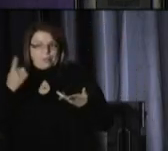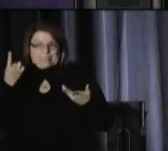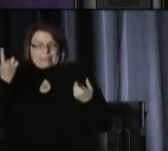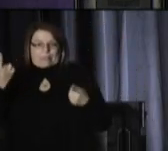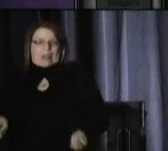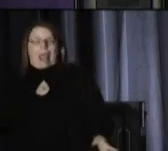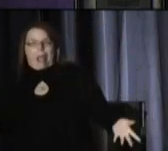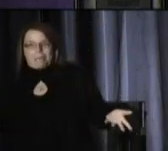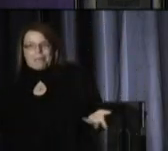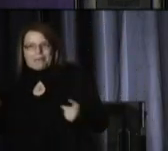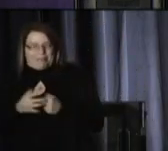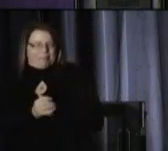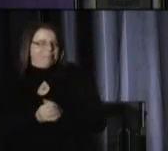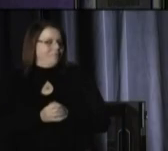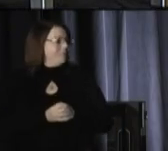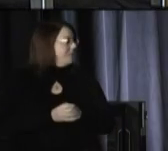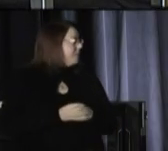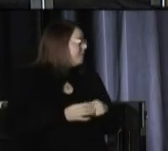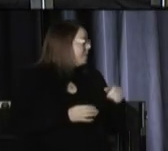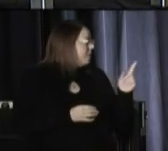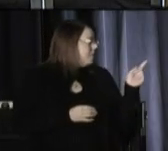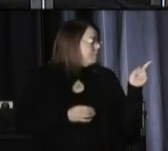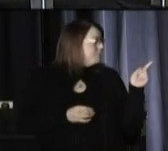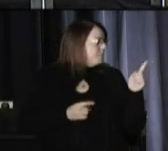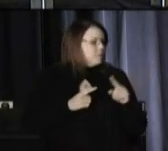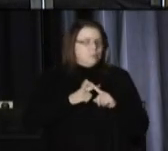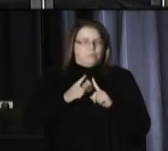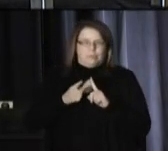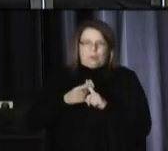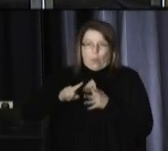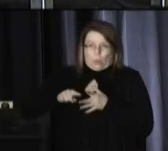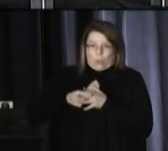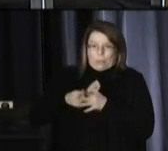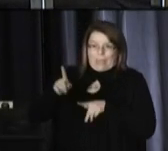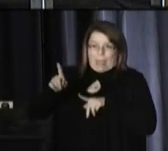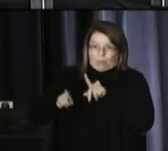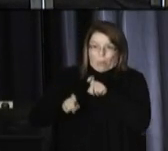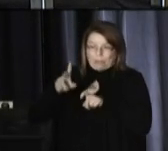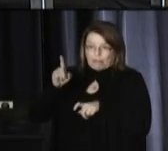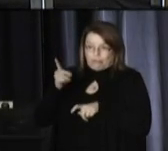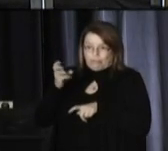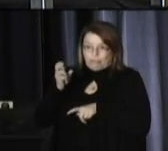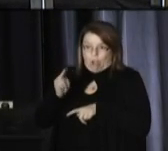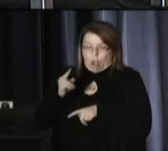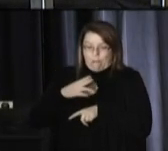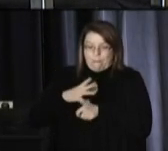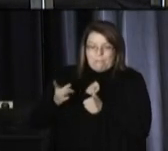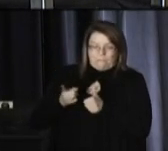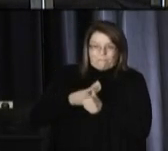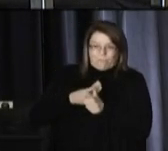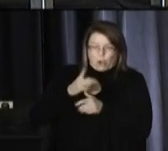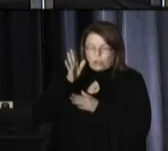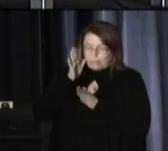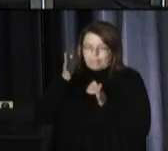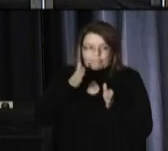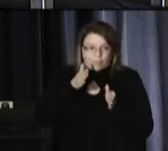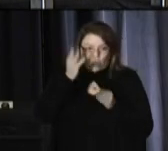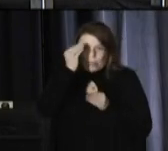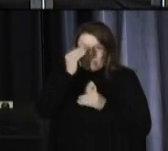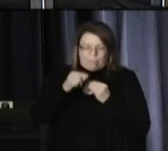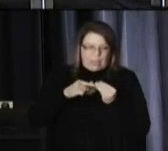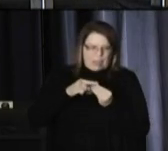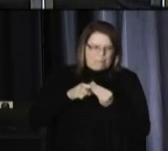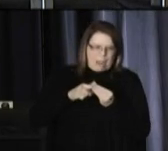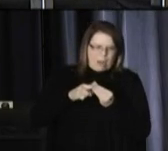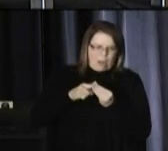happens. Yeah. It's funny because when you began the question, Dawn, I my first direction went to think about Kiese Leiman.